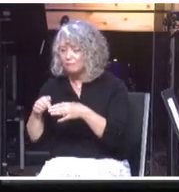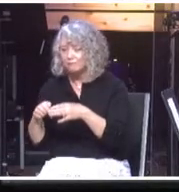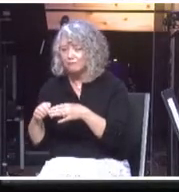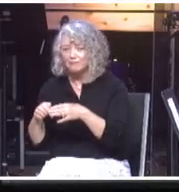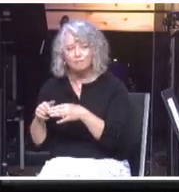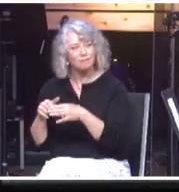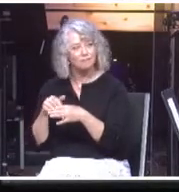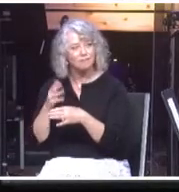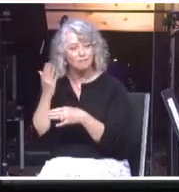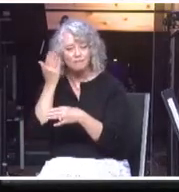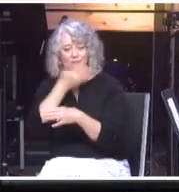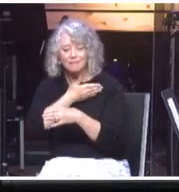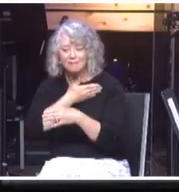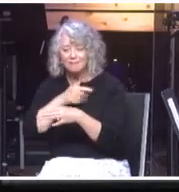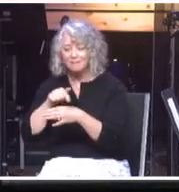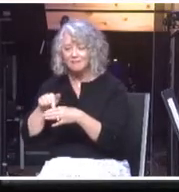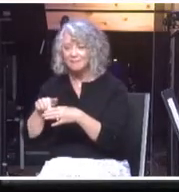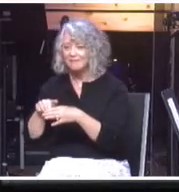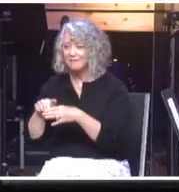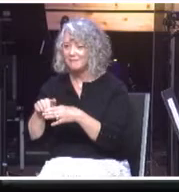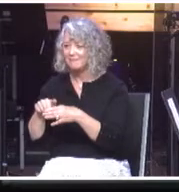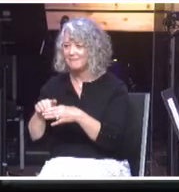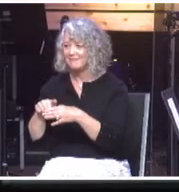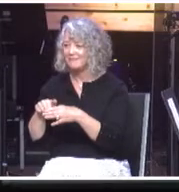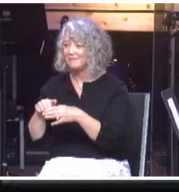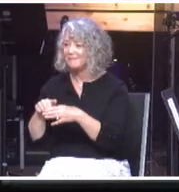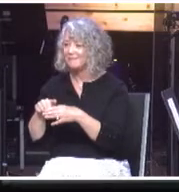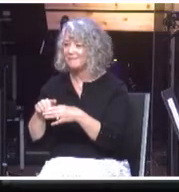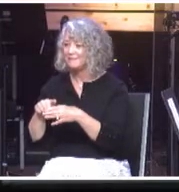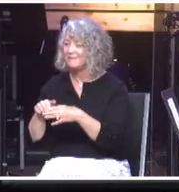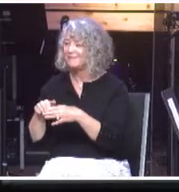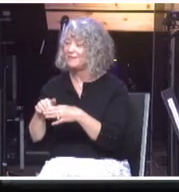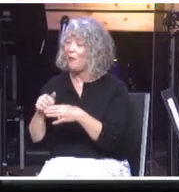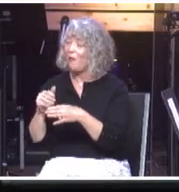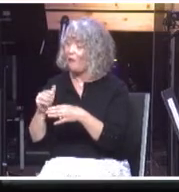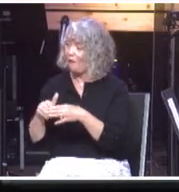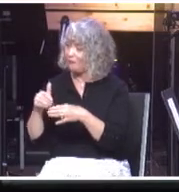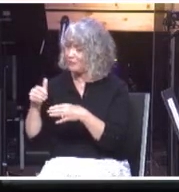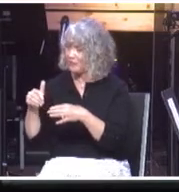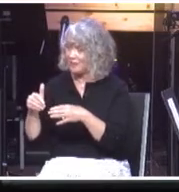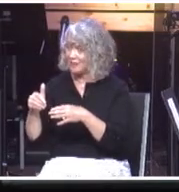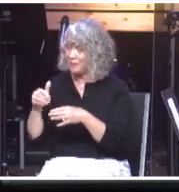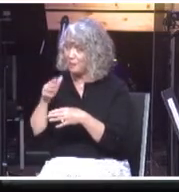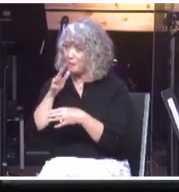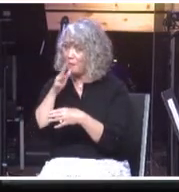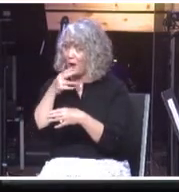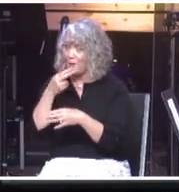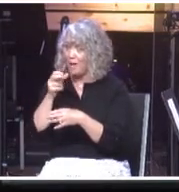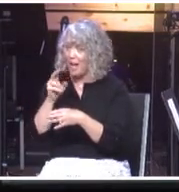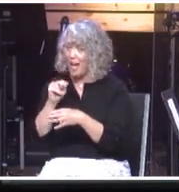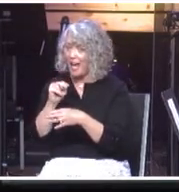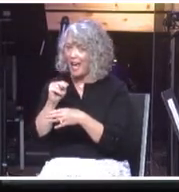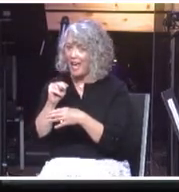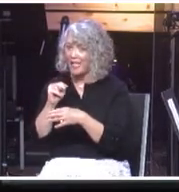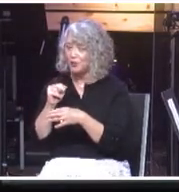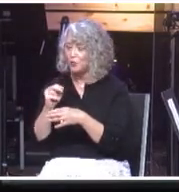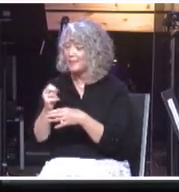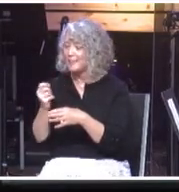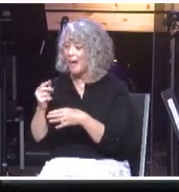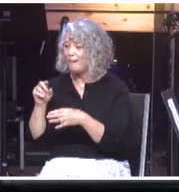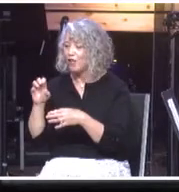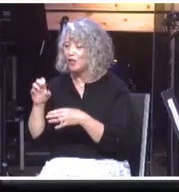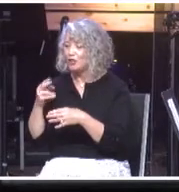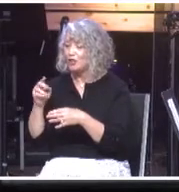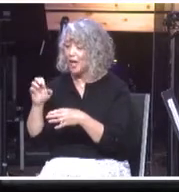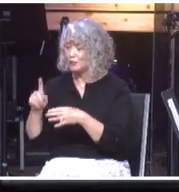and lay their eggs. So, you know, fairly often, a mother hen with a brood of several chicks would